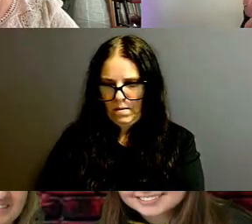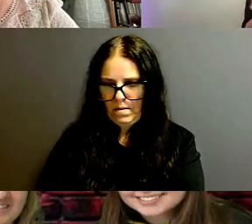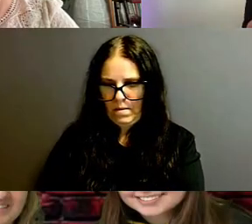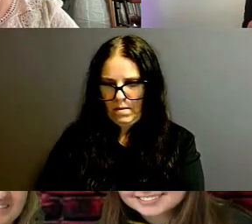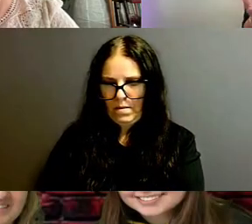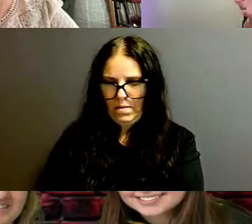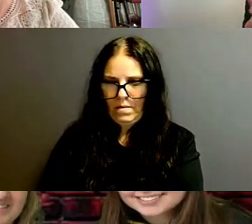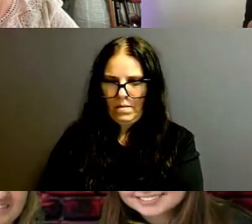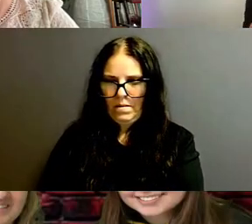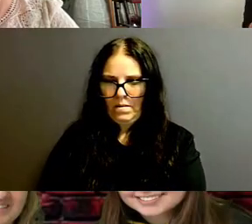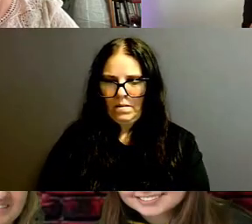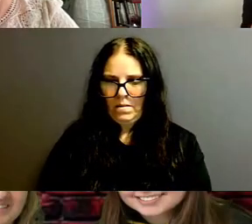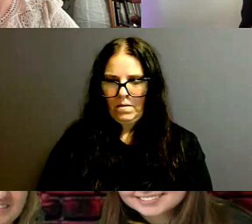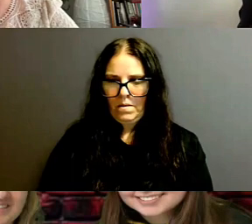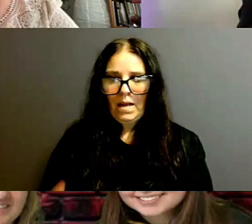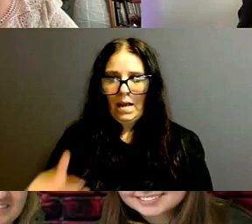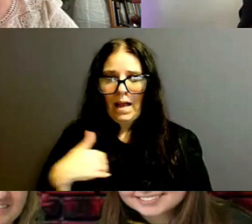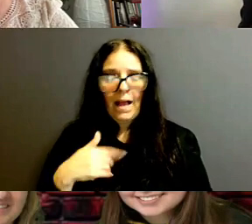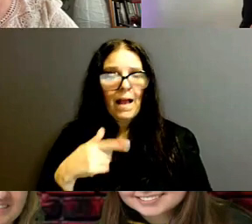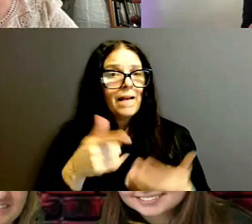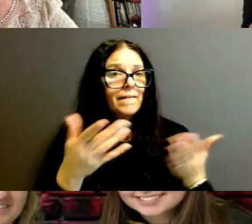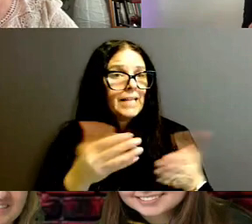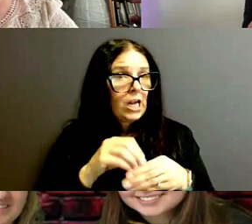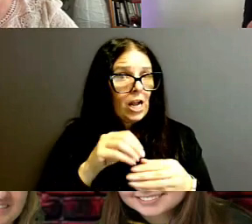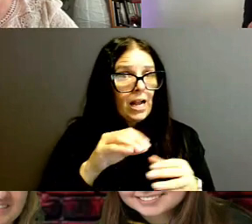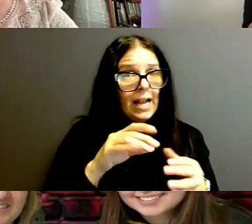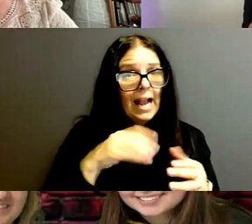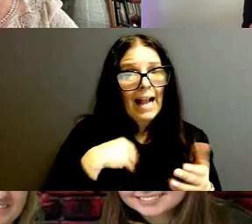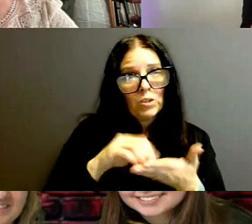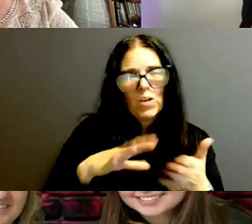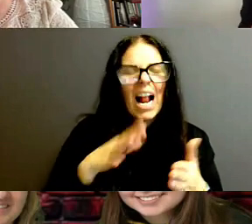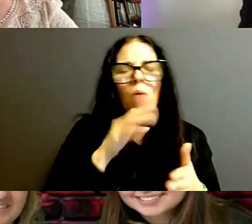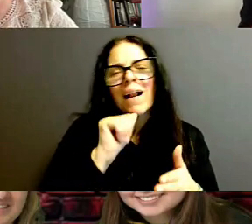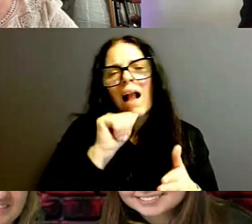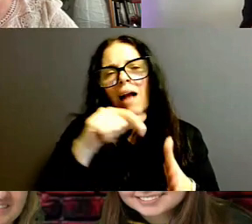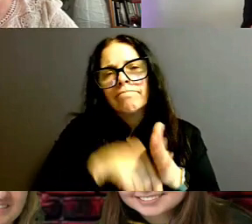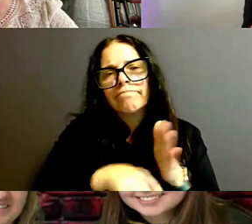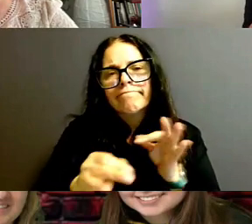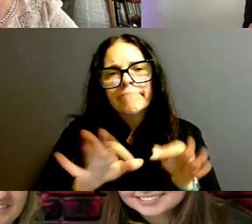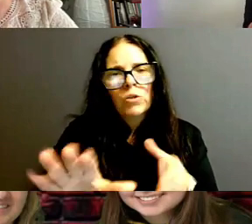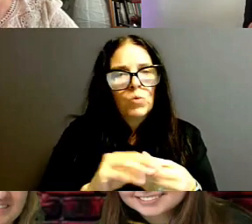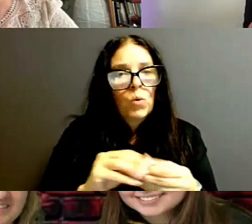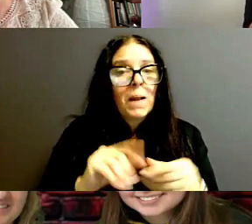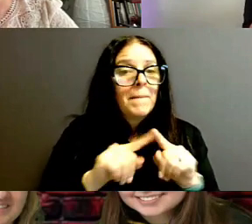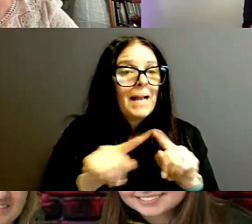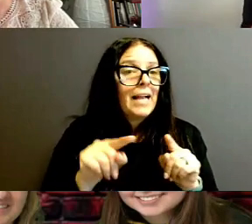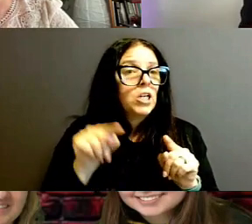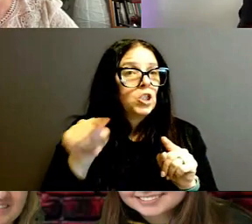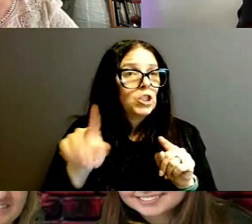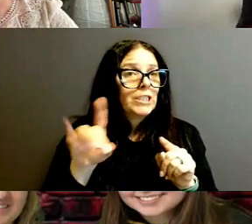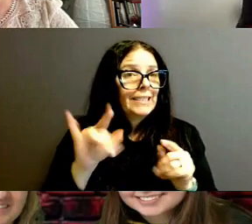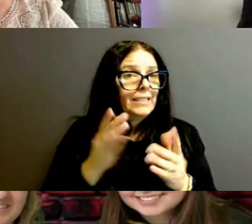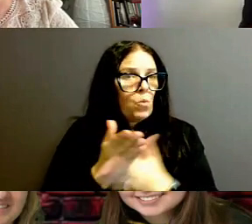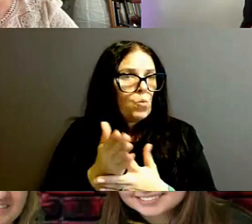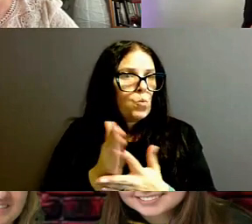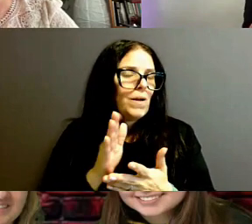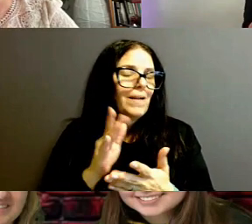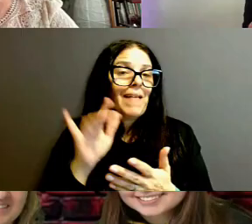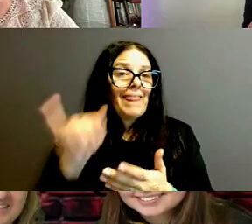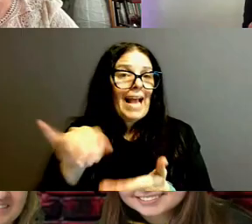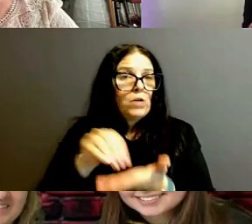I obviously her story, I won't go into all the details, but she came to us through school suspension and